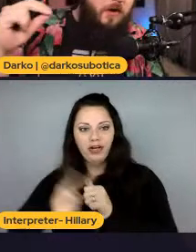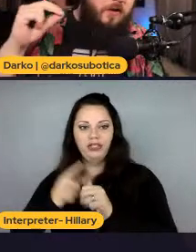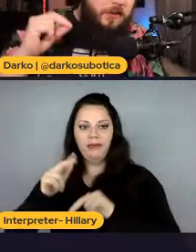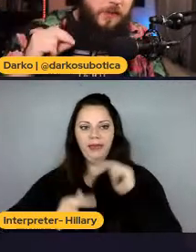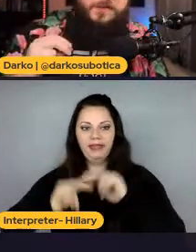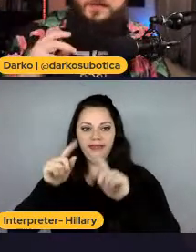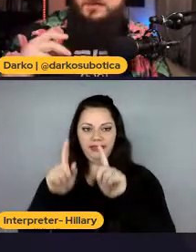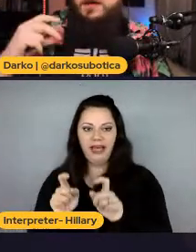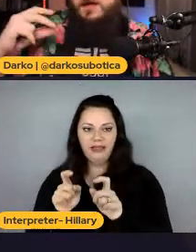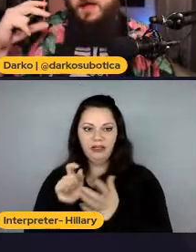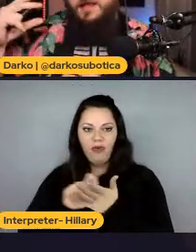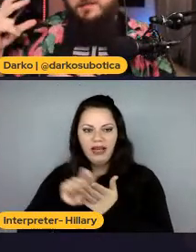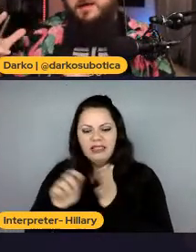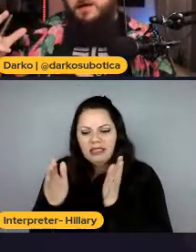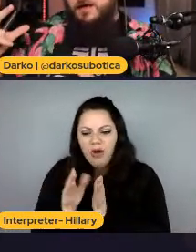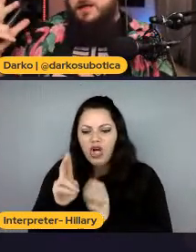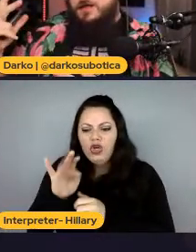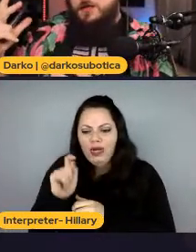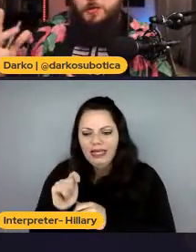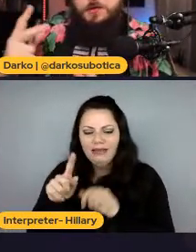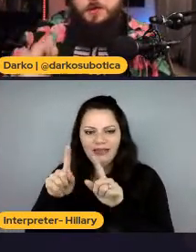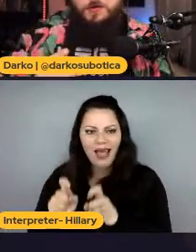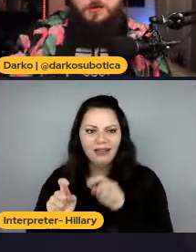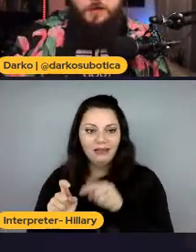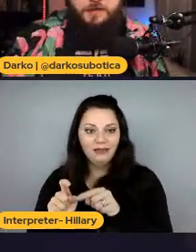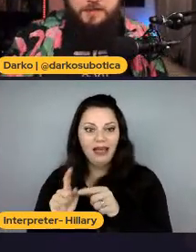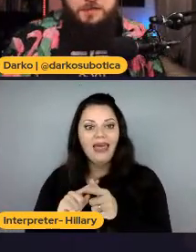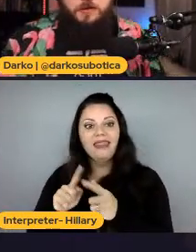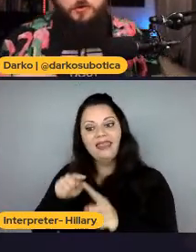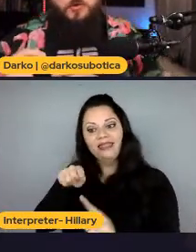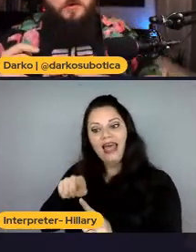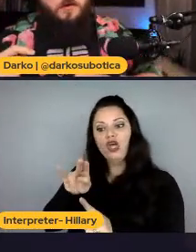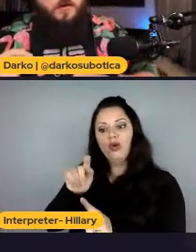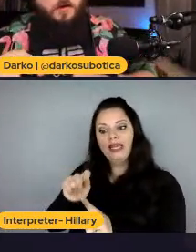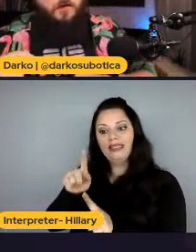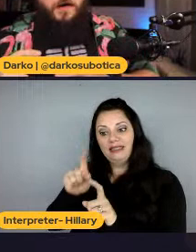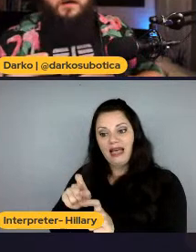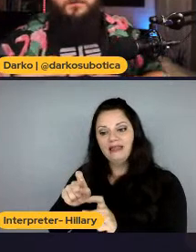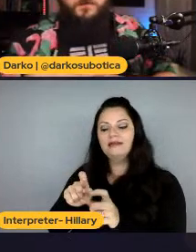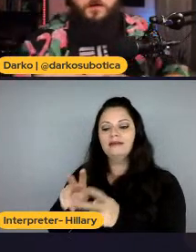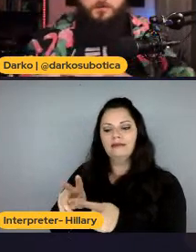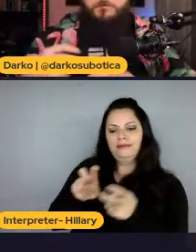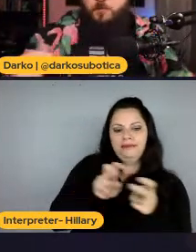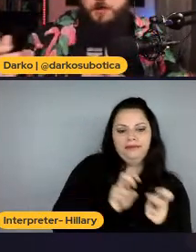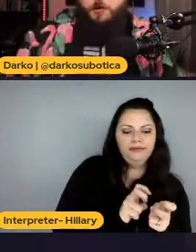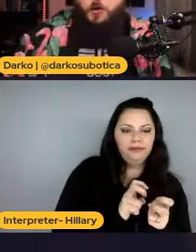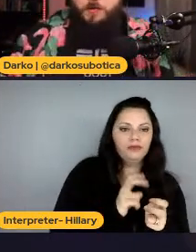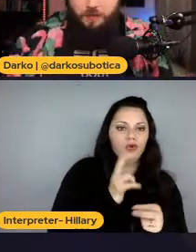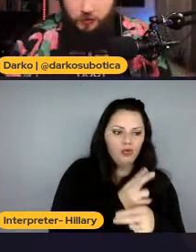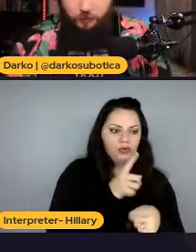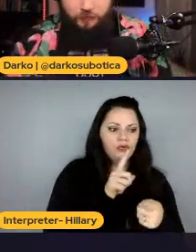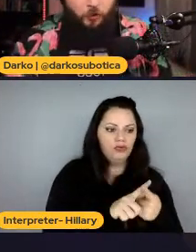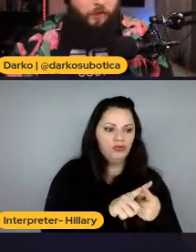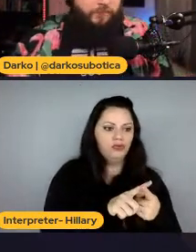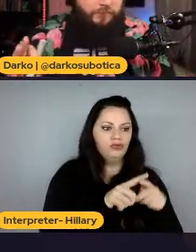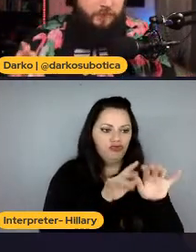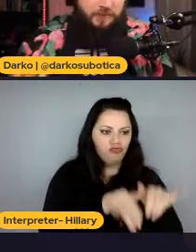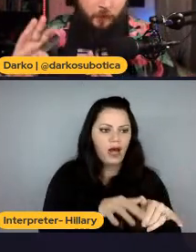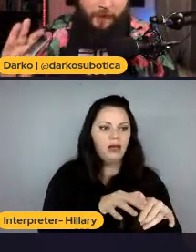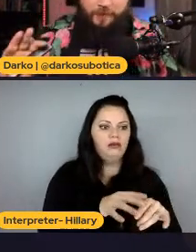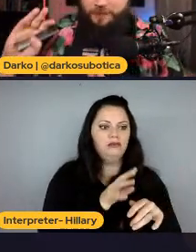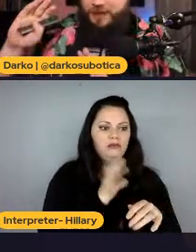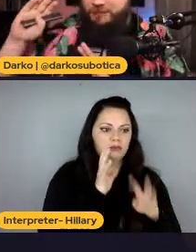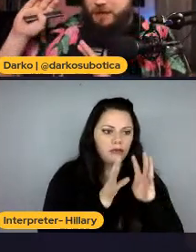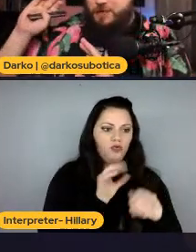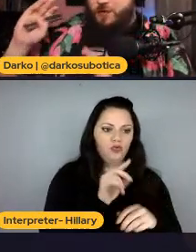these small unit tests, and then use those unit tests to, write your code. So the goal of just